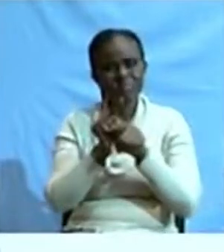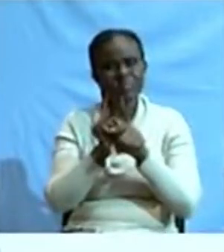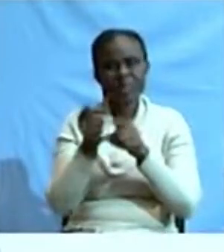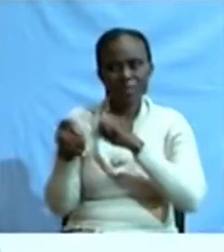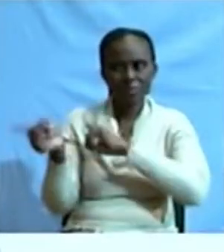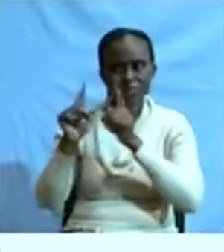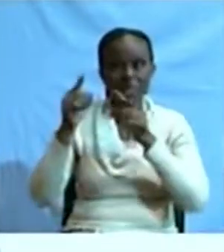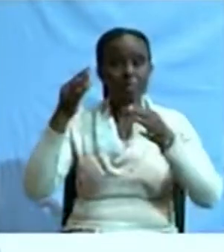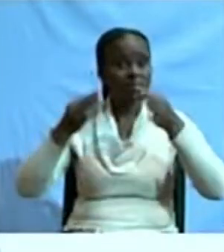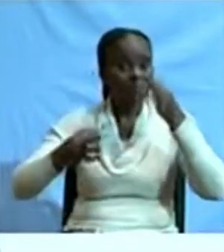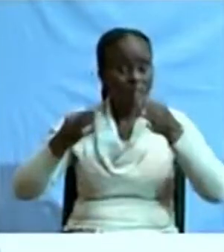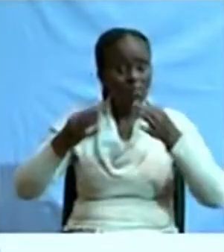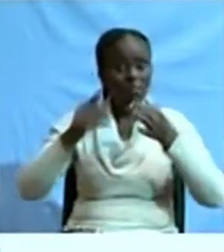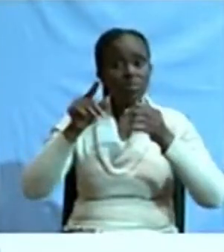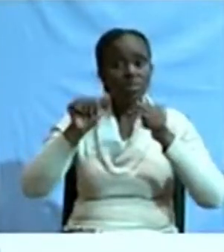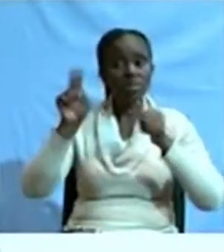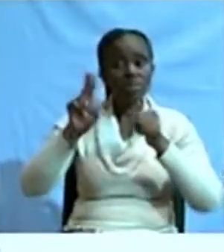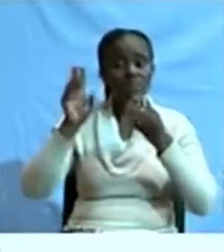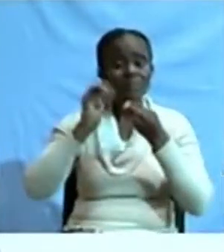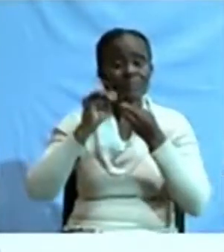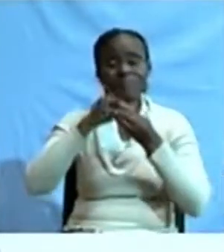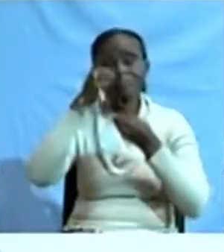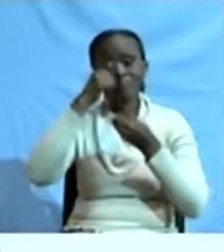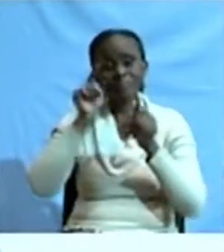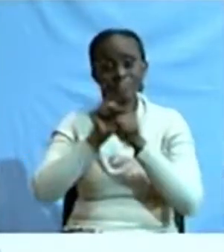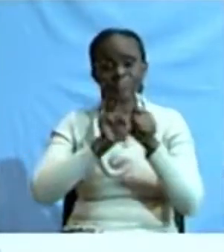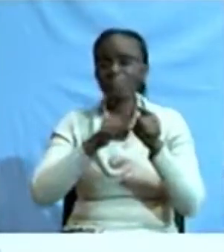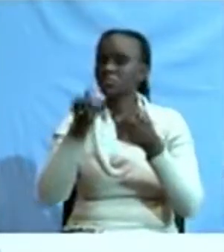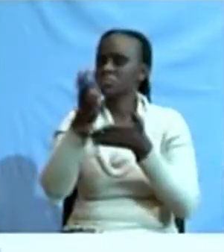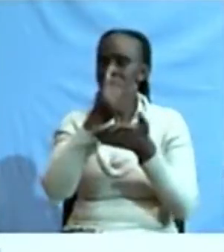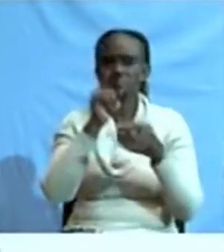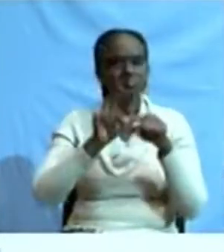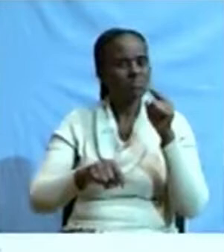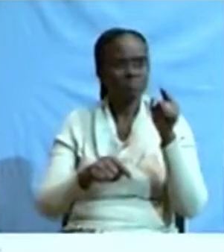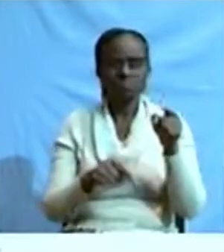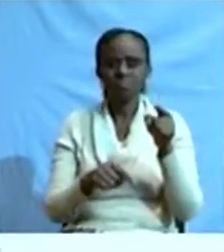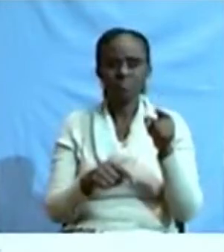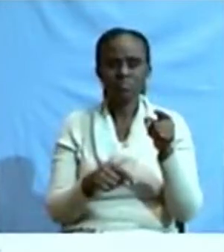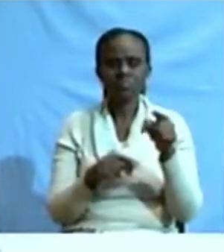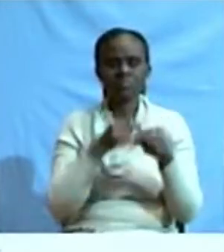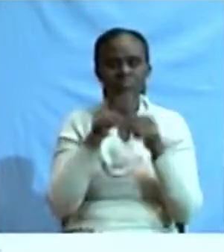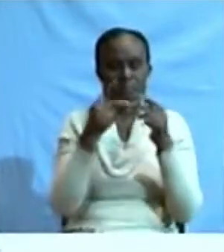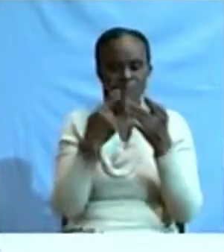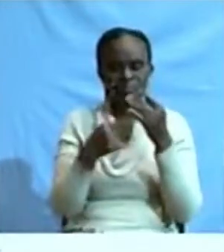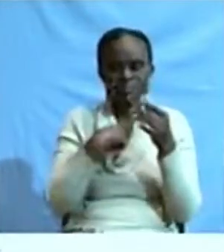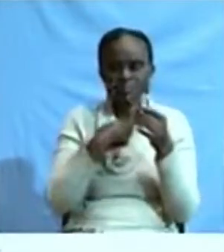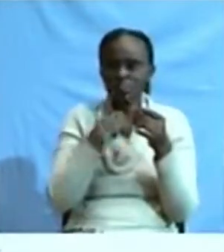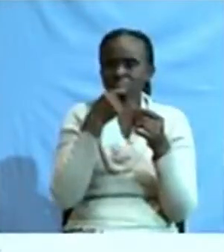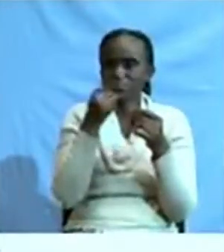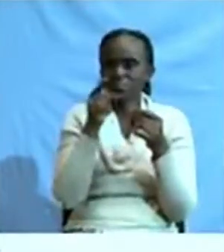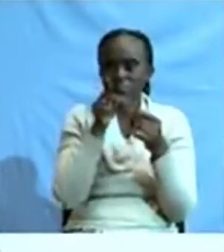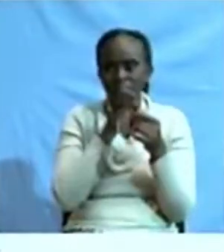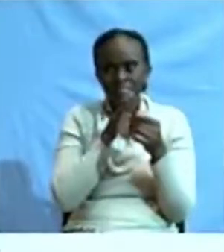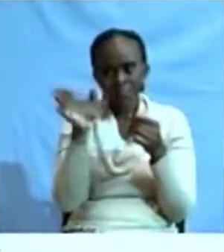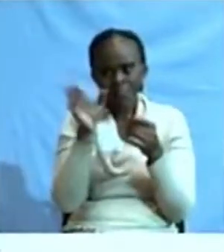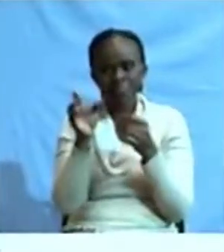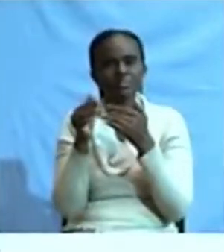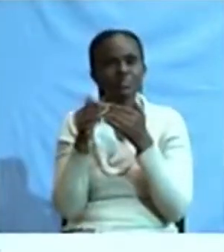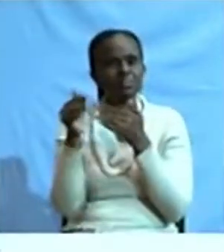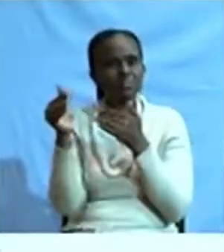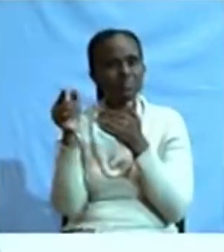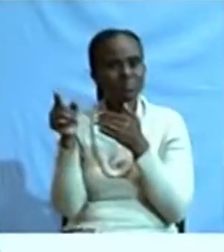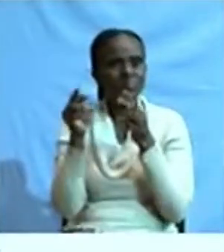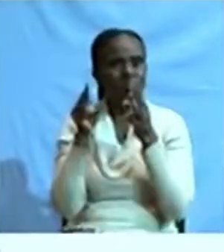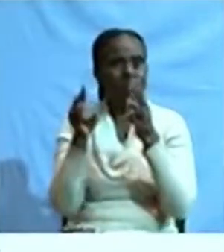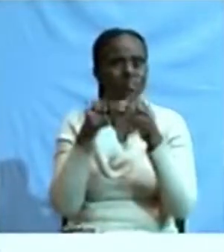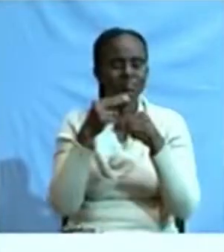money. You might end up spending huge money and you will not recover it. So it means, like I said, when you go to such extreme,